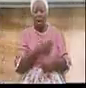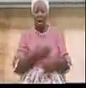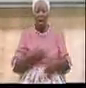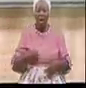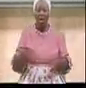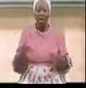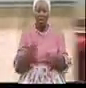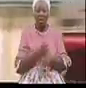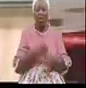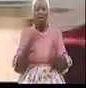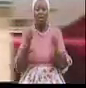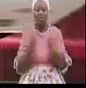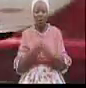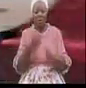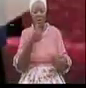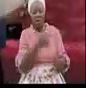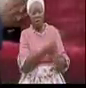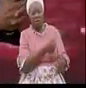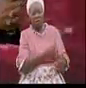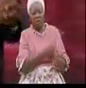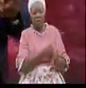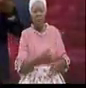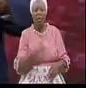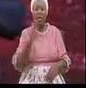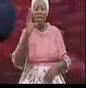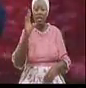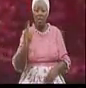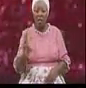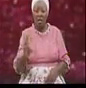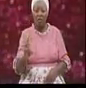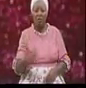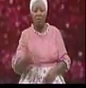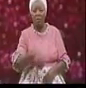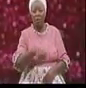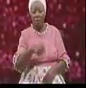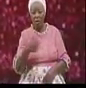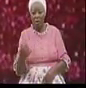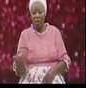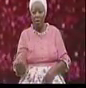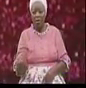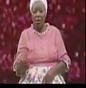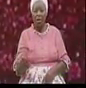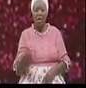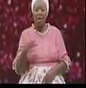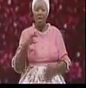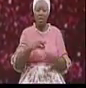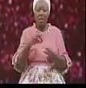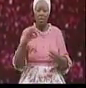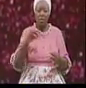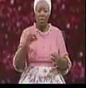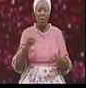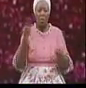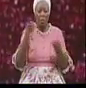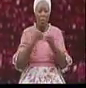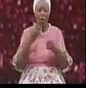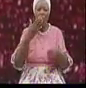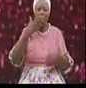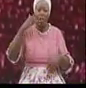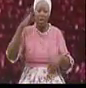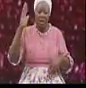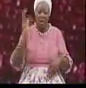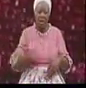with himself seven other spirits more